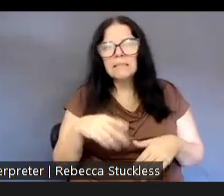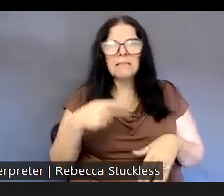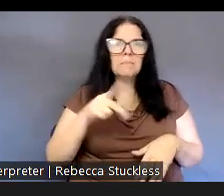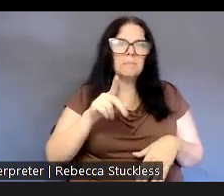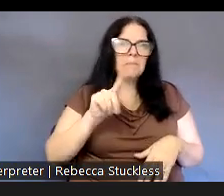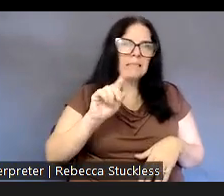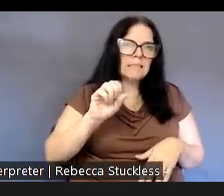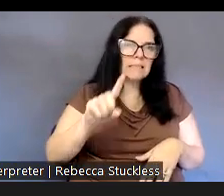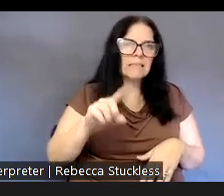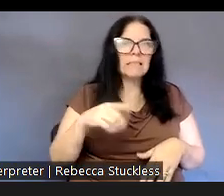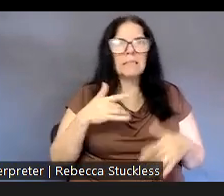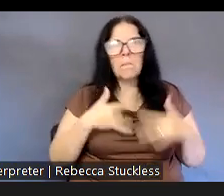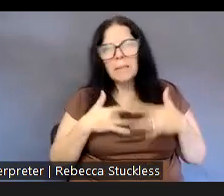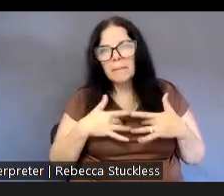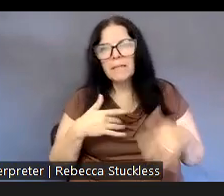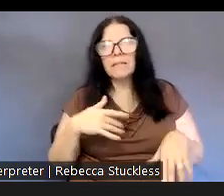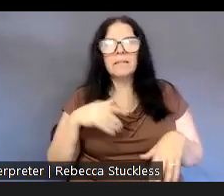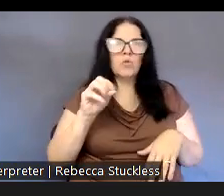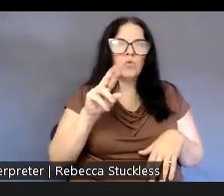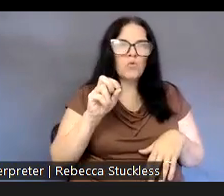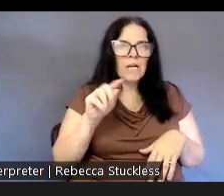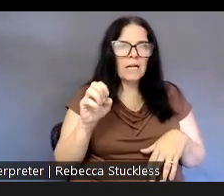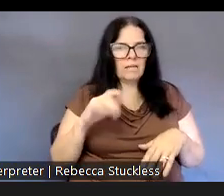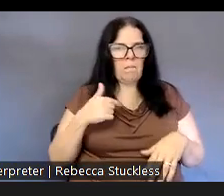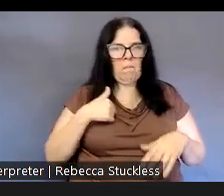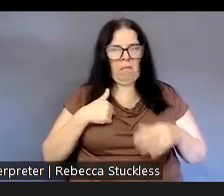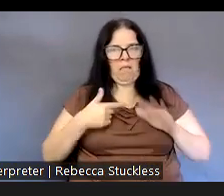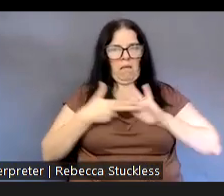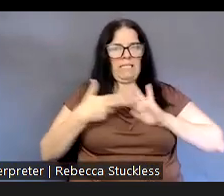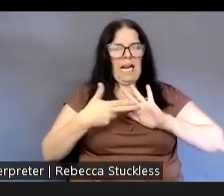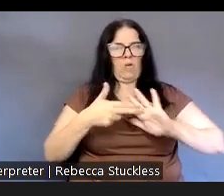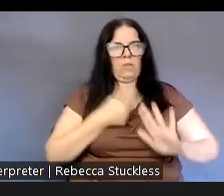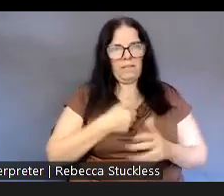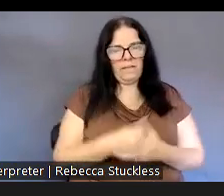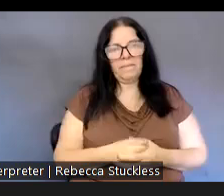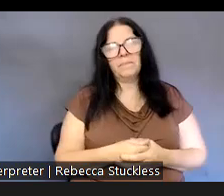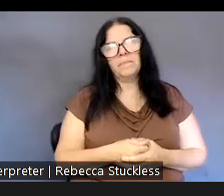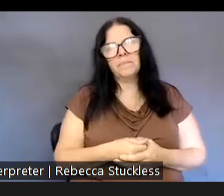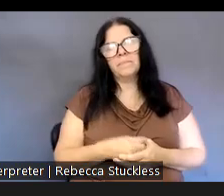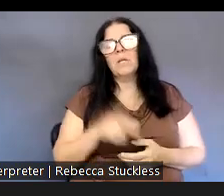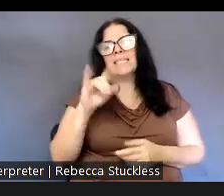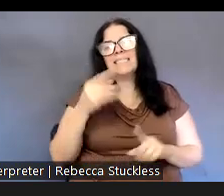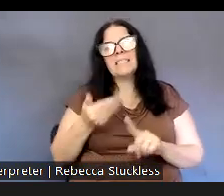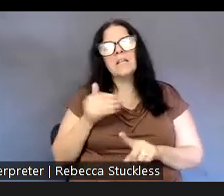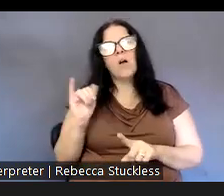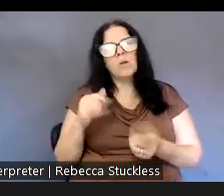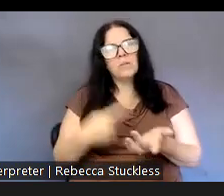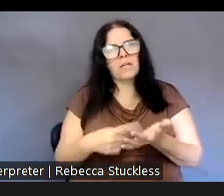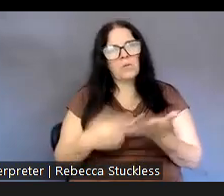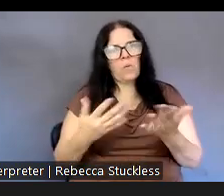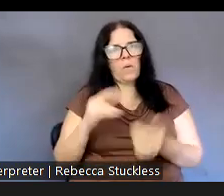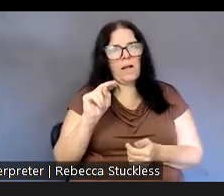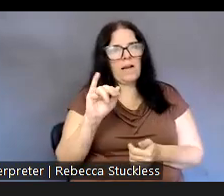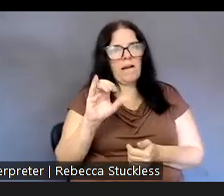borderline personality, and Tourette's syndrome. We also discussed what Nick Haslam